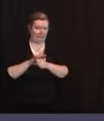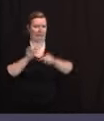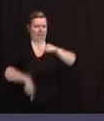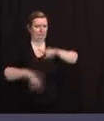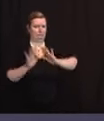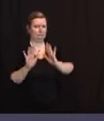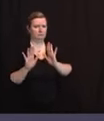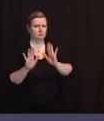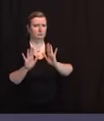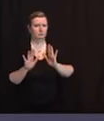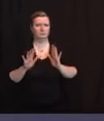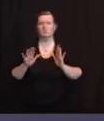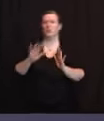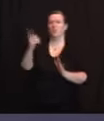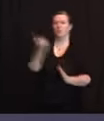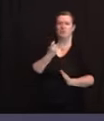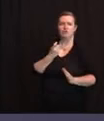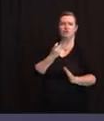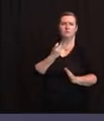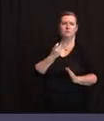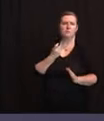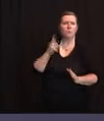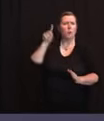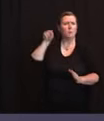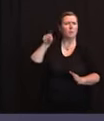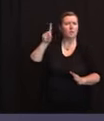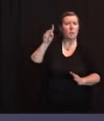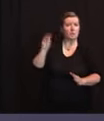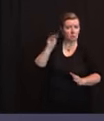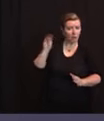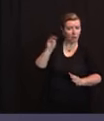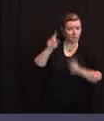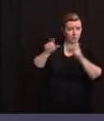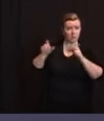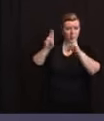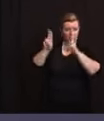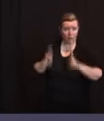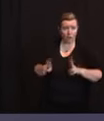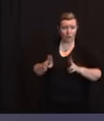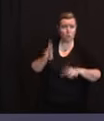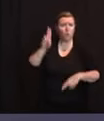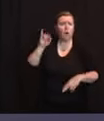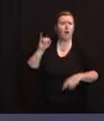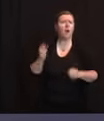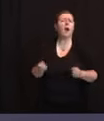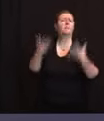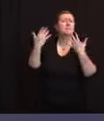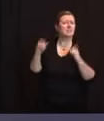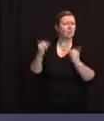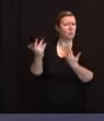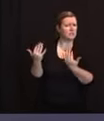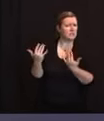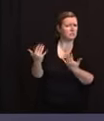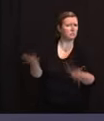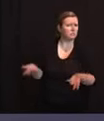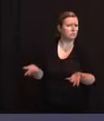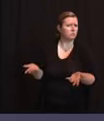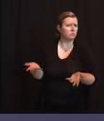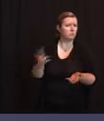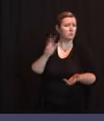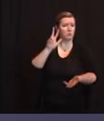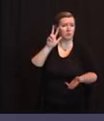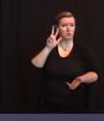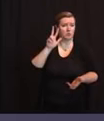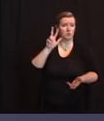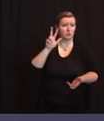the 1.1 million people who have filed unemployment claims, how many are still waiting? Of the 139,000 workers who had their unemployment